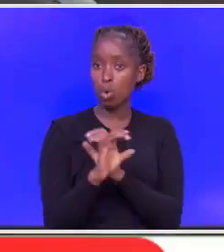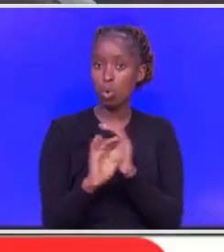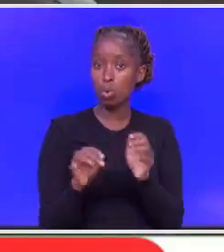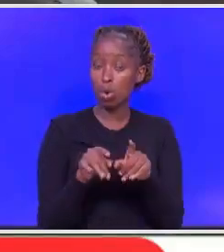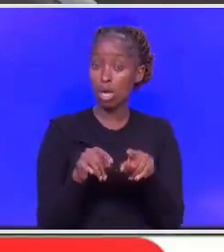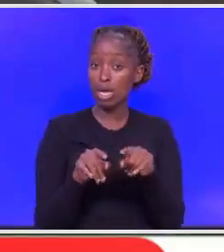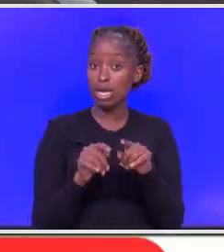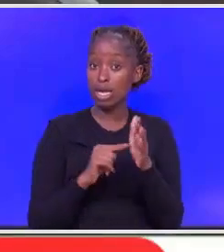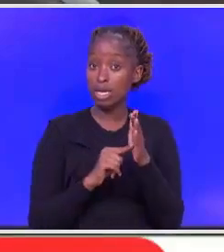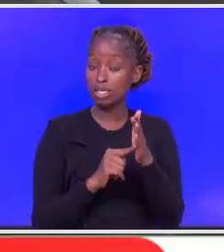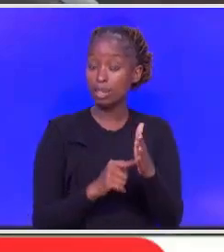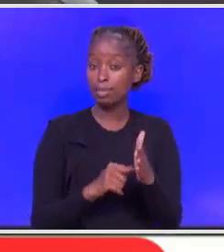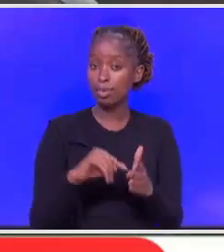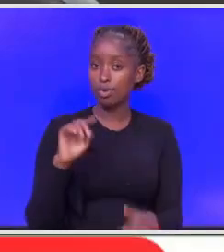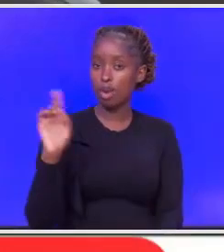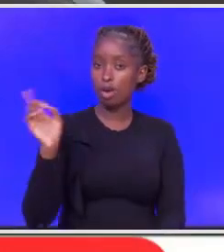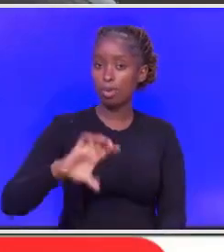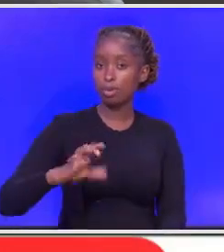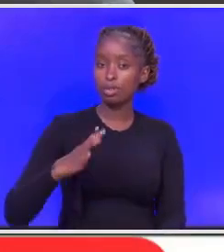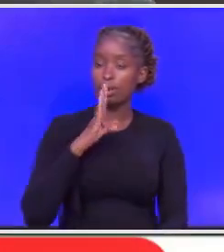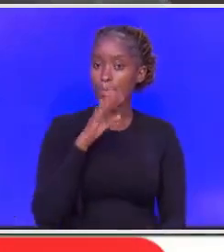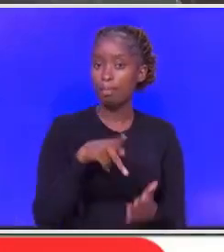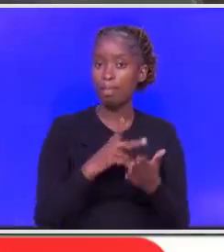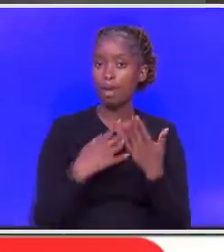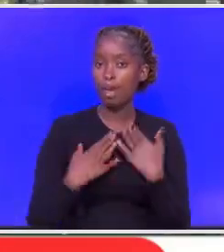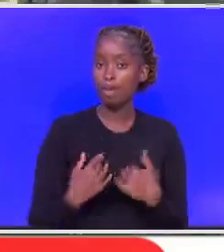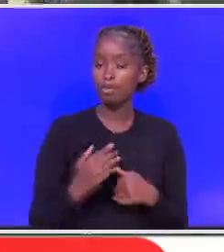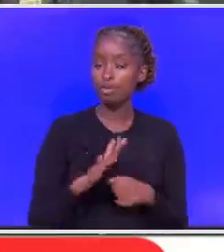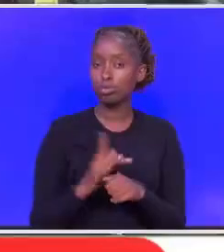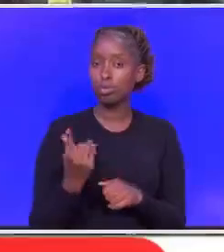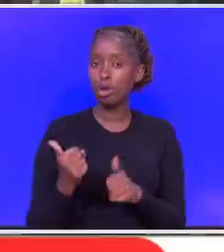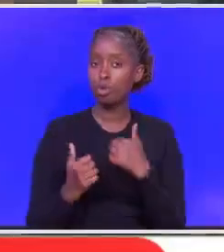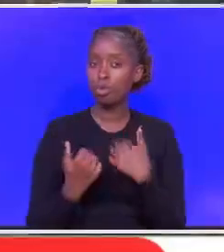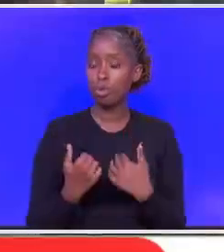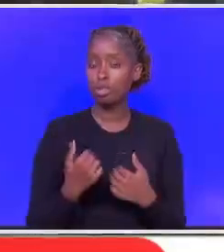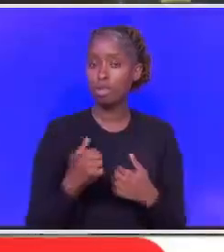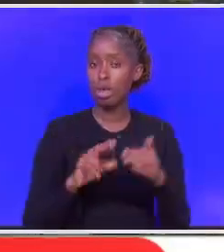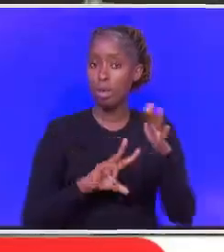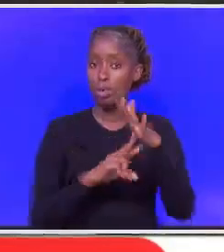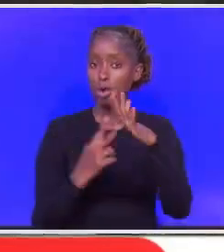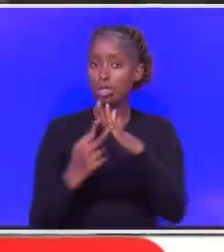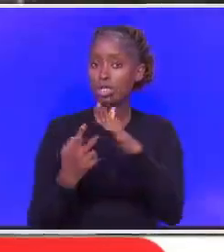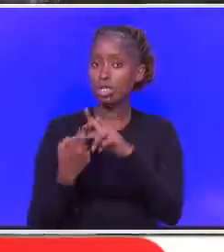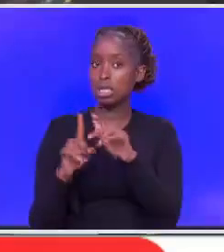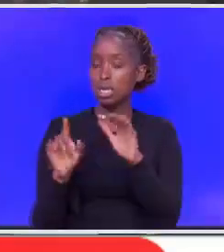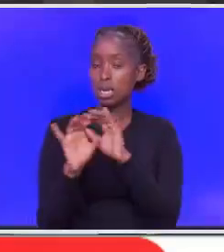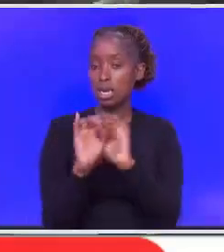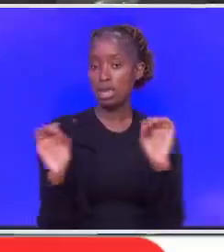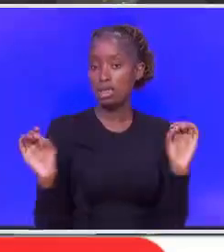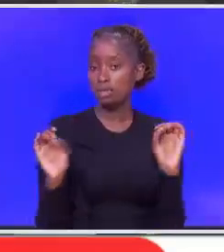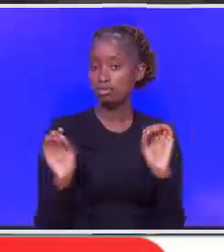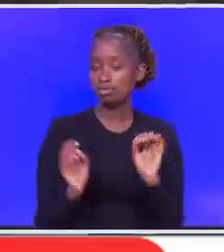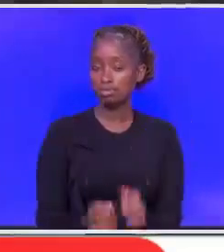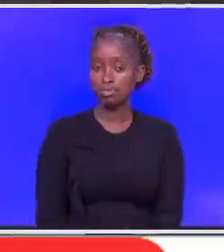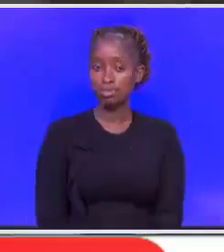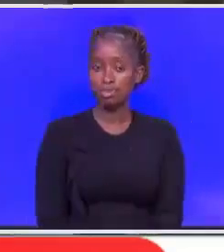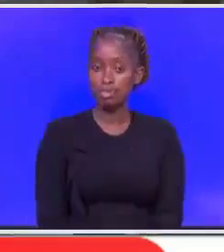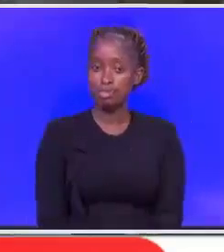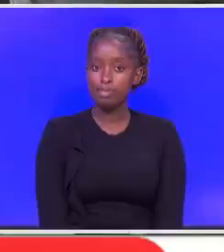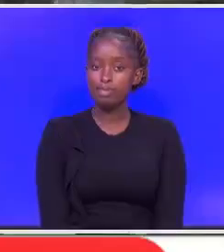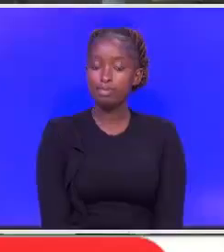bilioni 1.9 kwa miradi ambayo haijaanza bado. Elizabeth Mutuko, TV47, Nairobi.